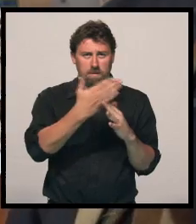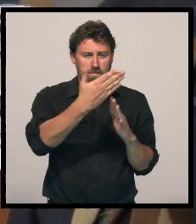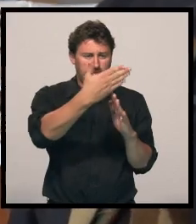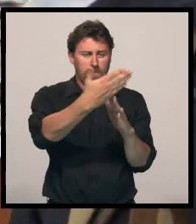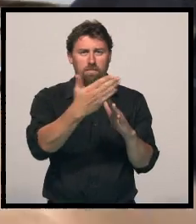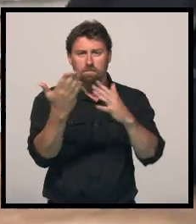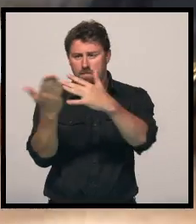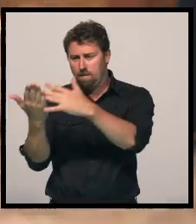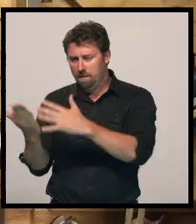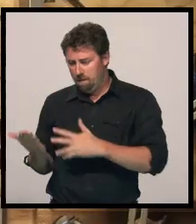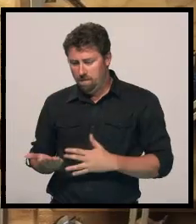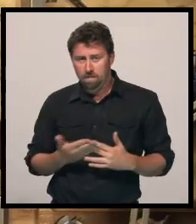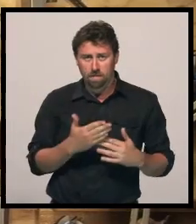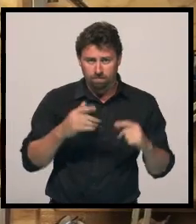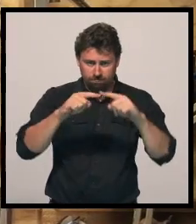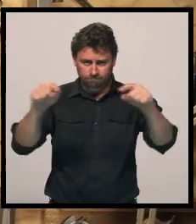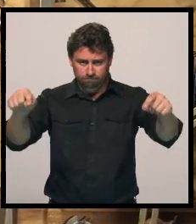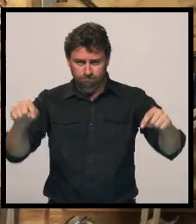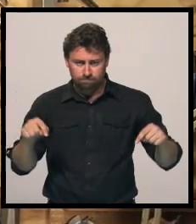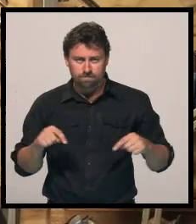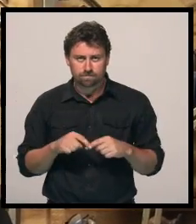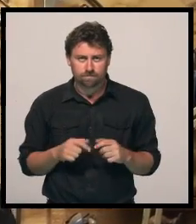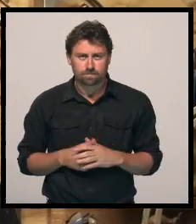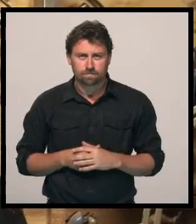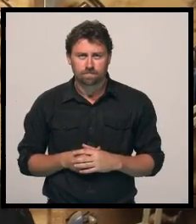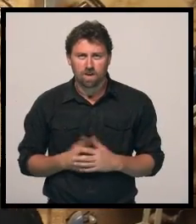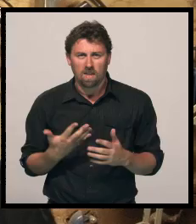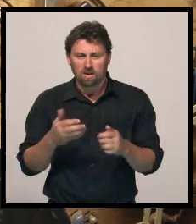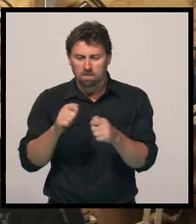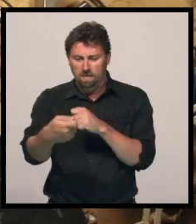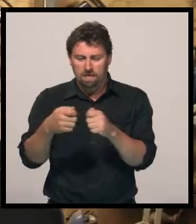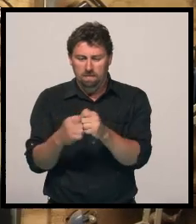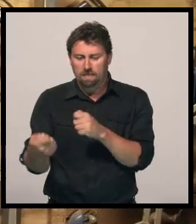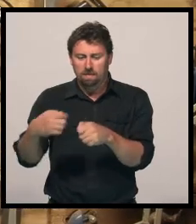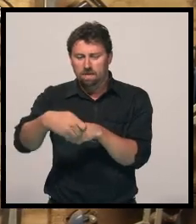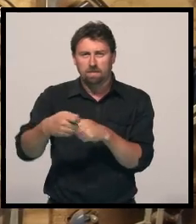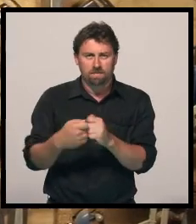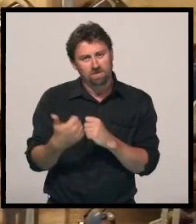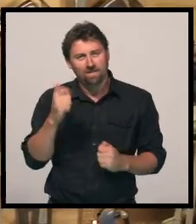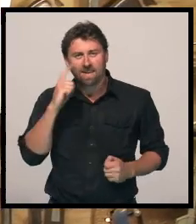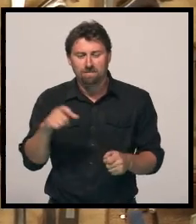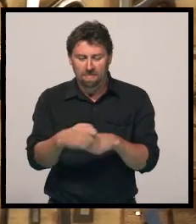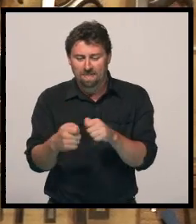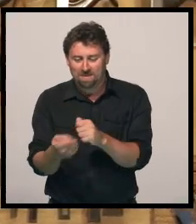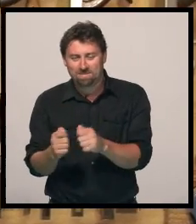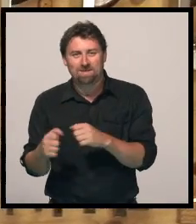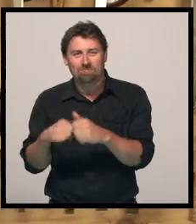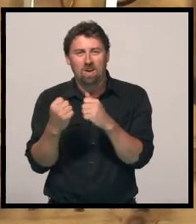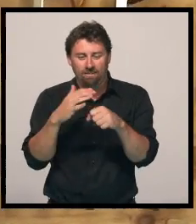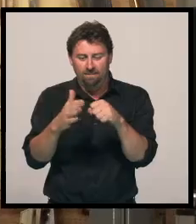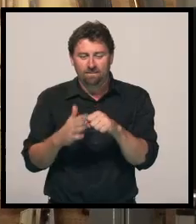question of breaking all the excess off. To me, that's the fun part. Pop it in a